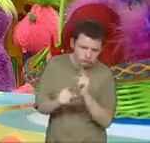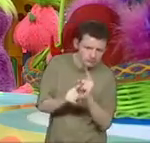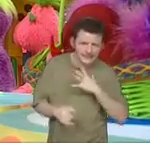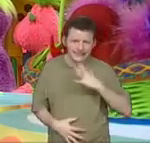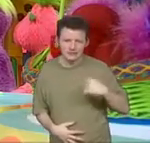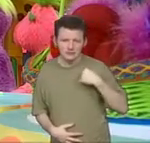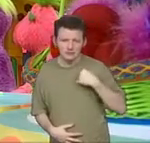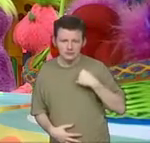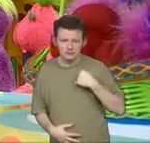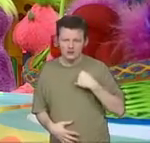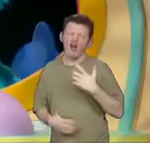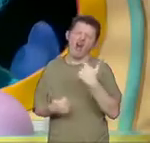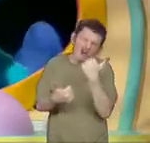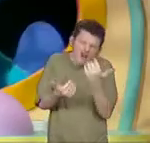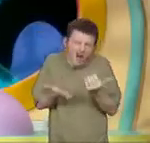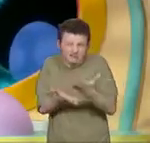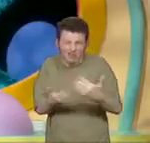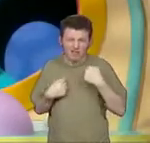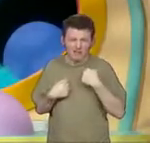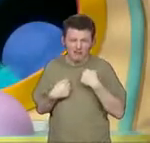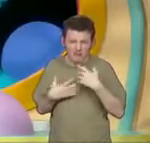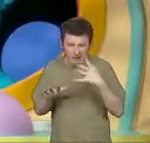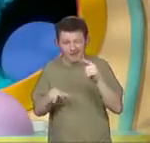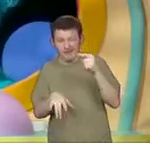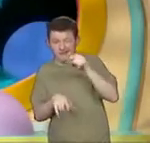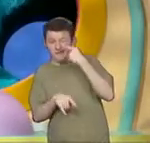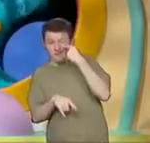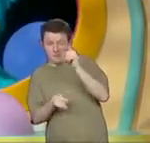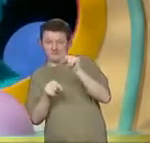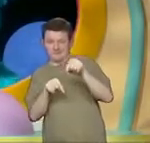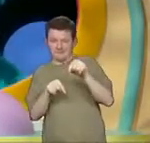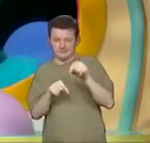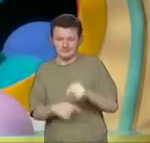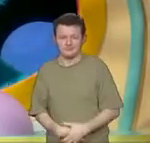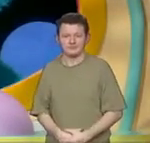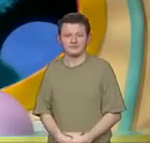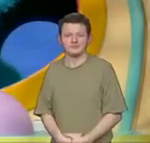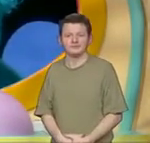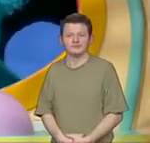Peeps that will start you off. Ah! Here we go. Take a look at this.